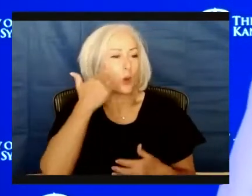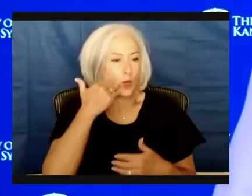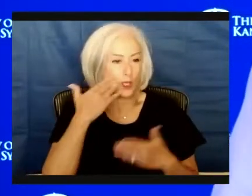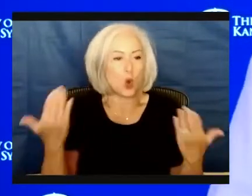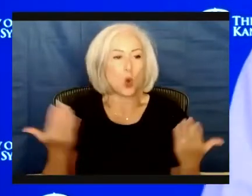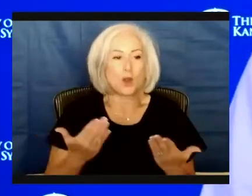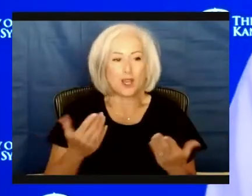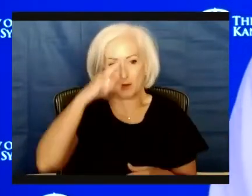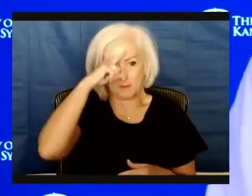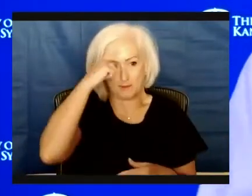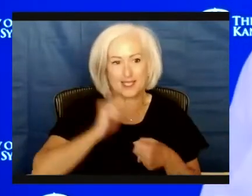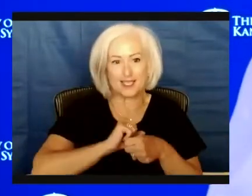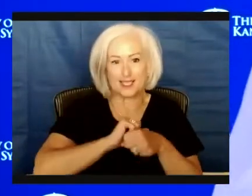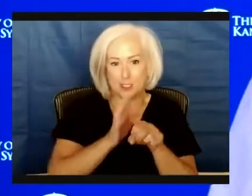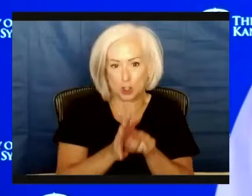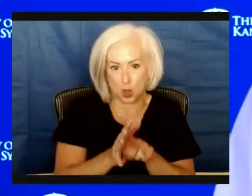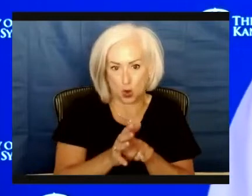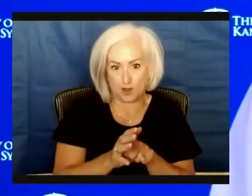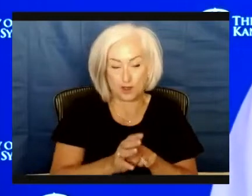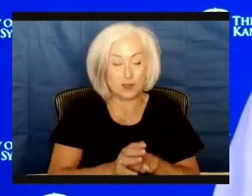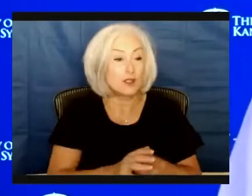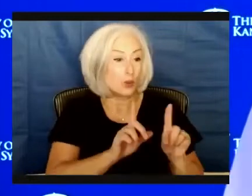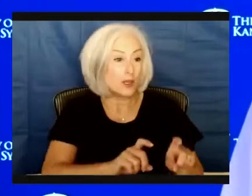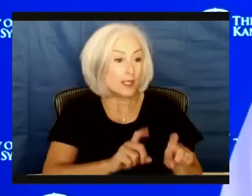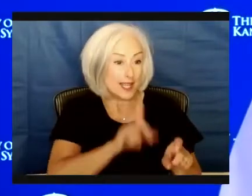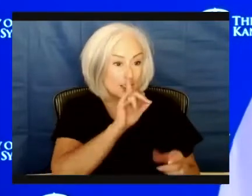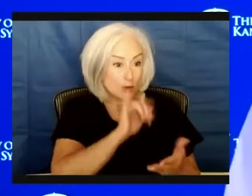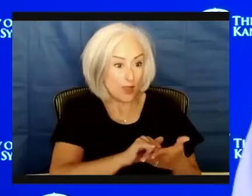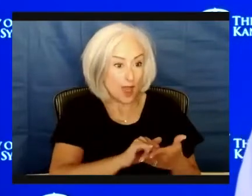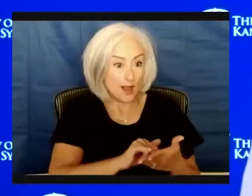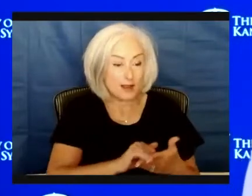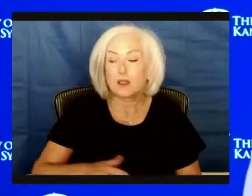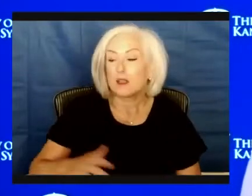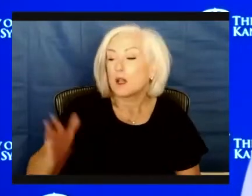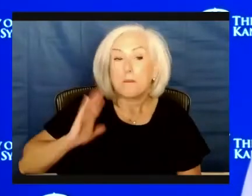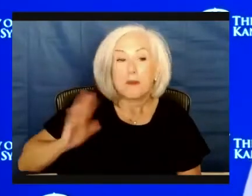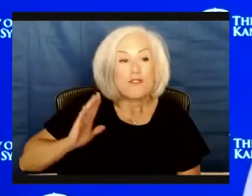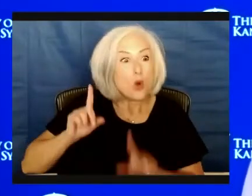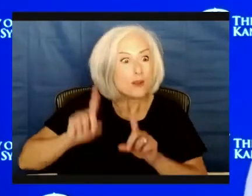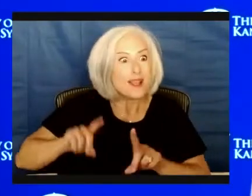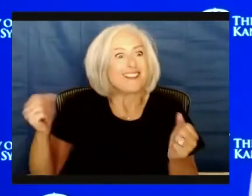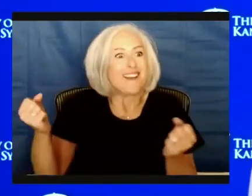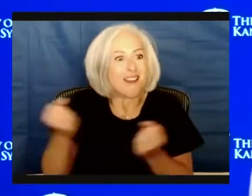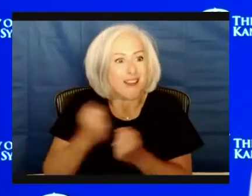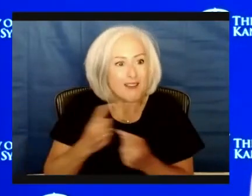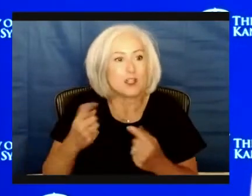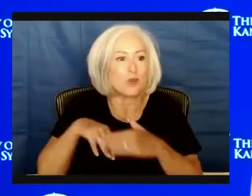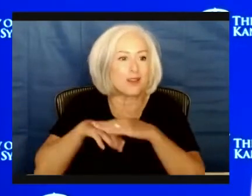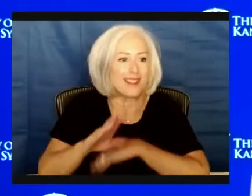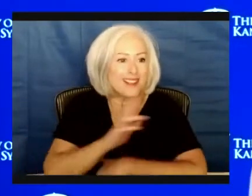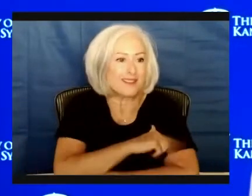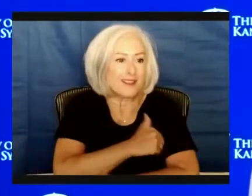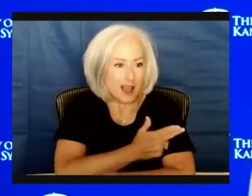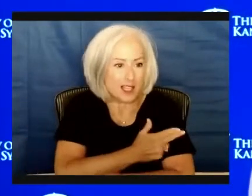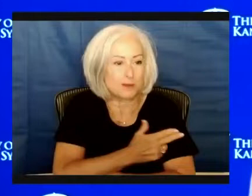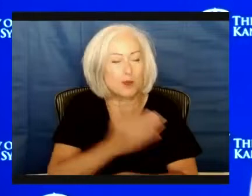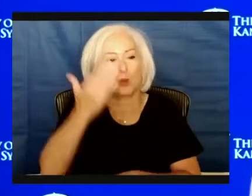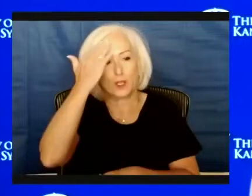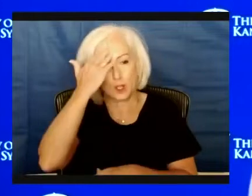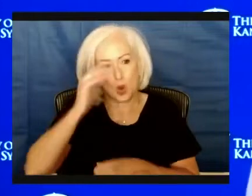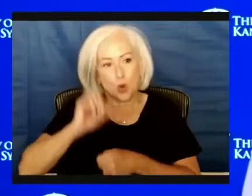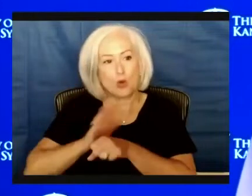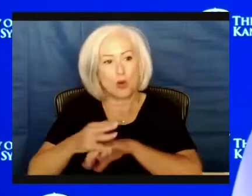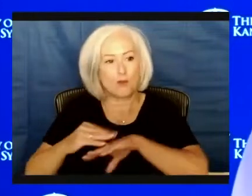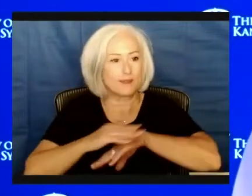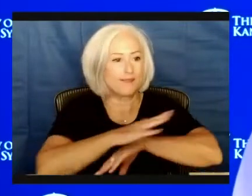COVID, whereas before we were testing everybody that was coming in the hospital, so we know that these active cases are really having something to do with COVID. You know, it is